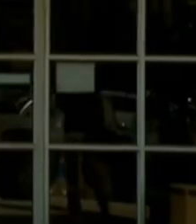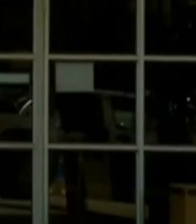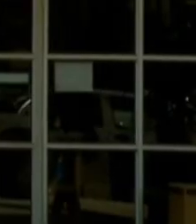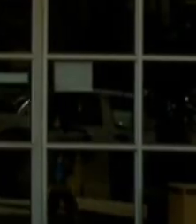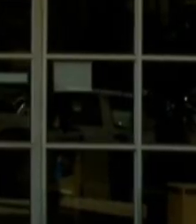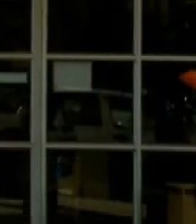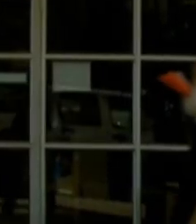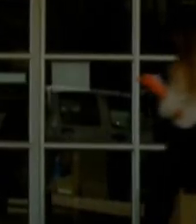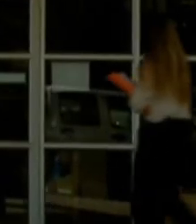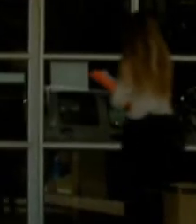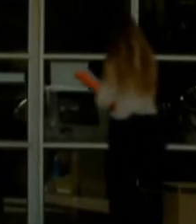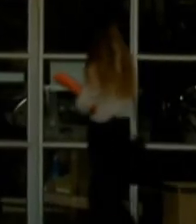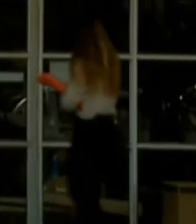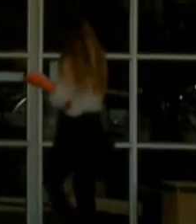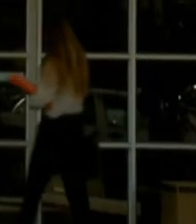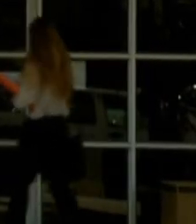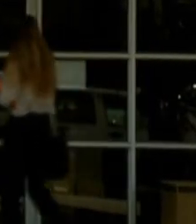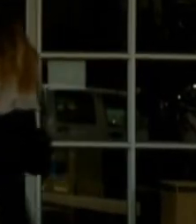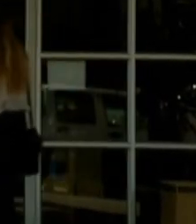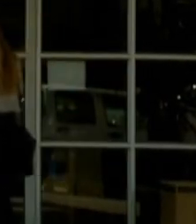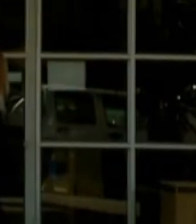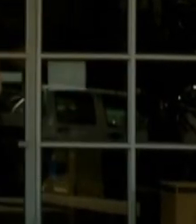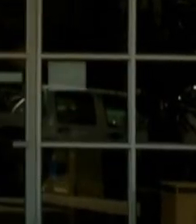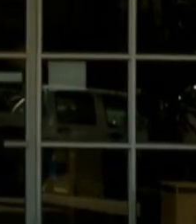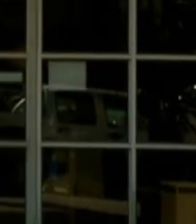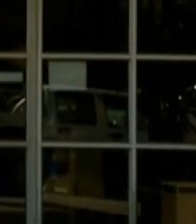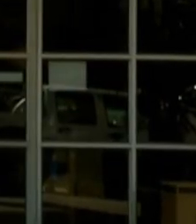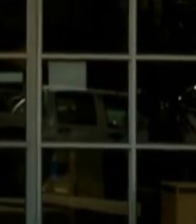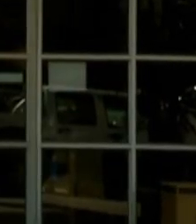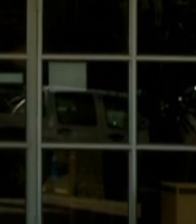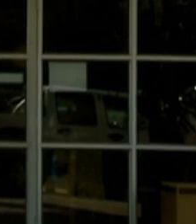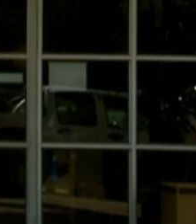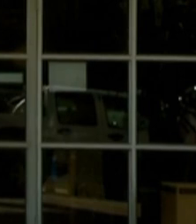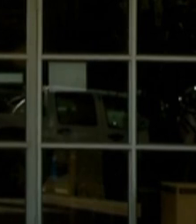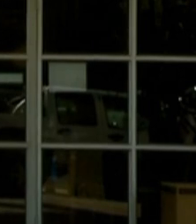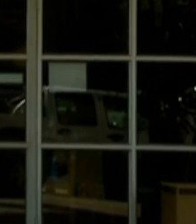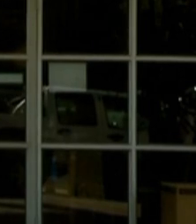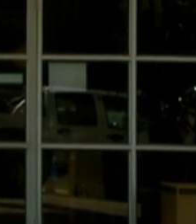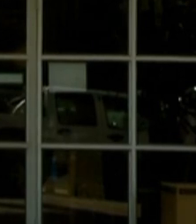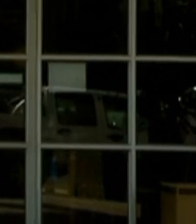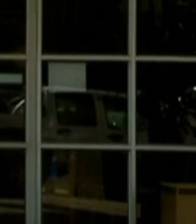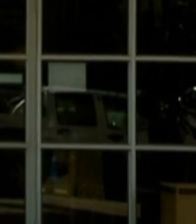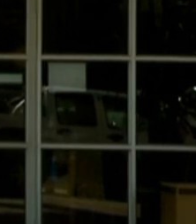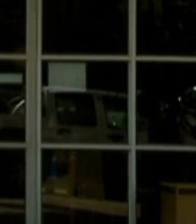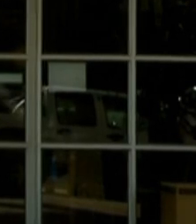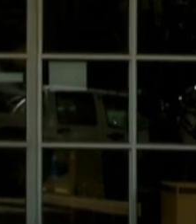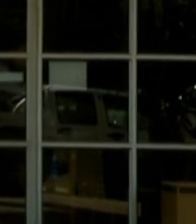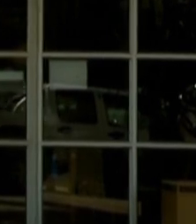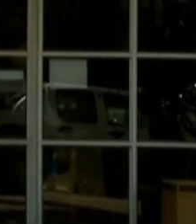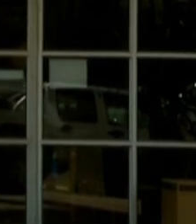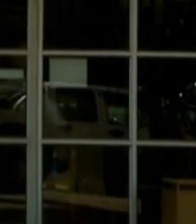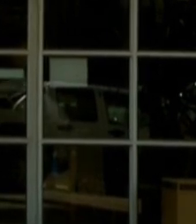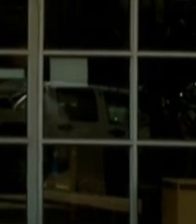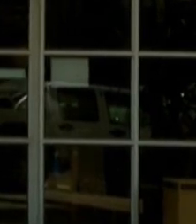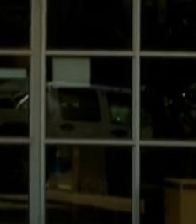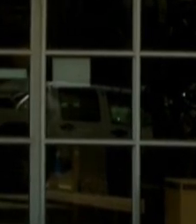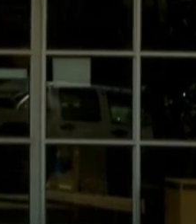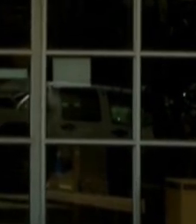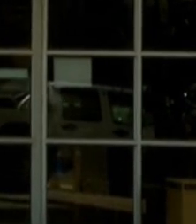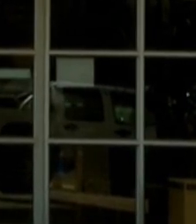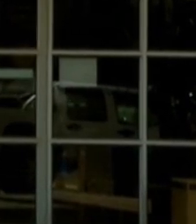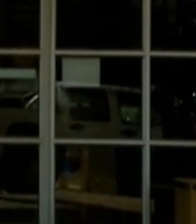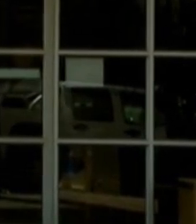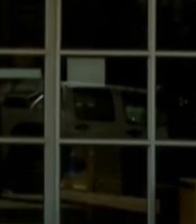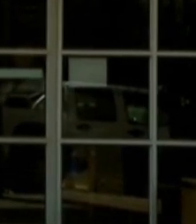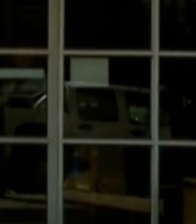Well, we've just found out this morning they do now have legal representation in the large court sitting. The state did say that there will be